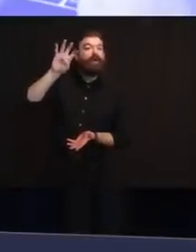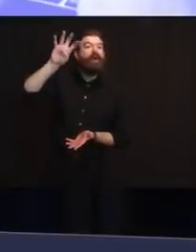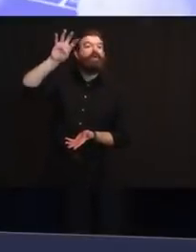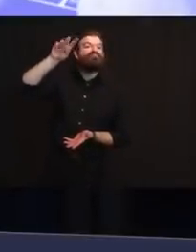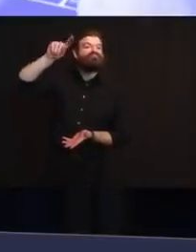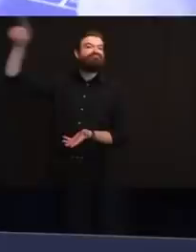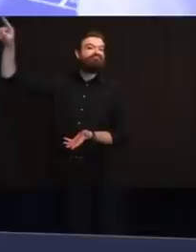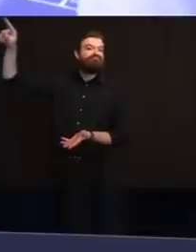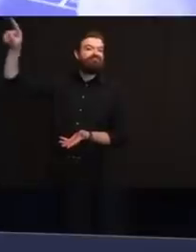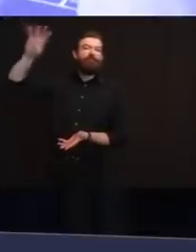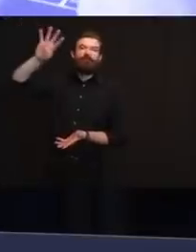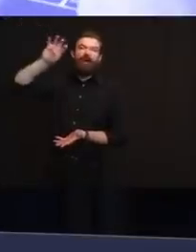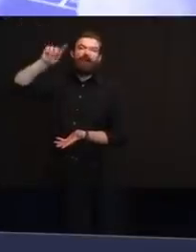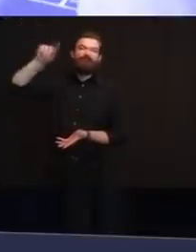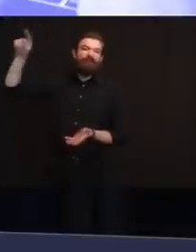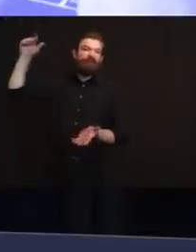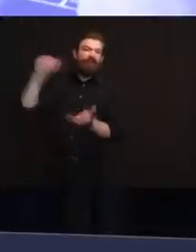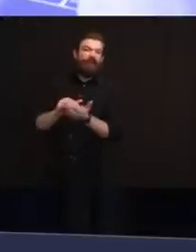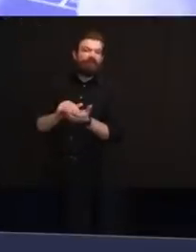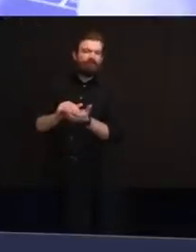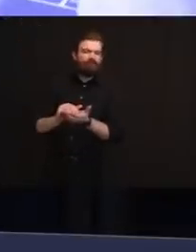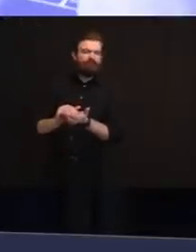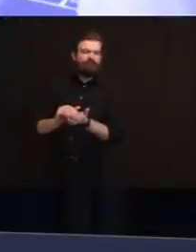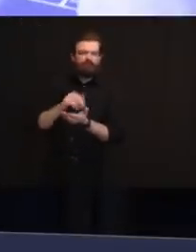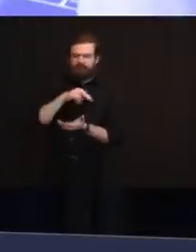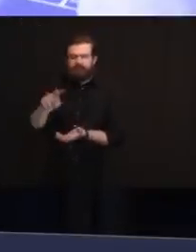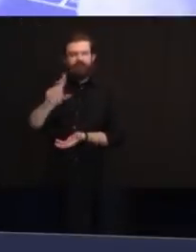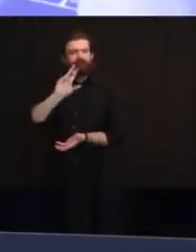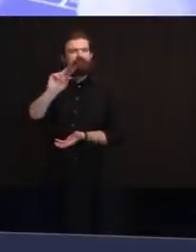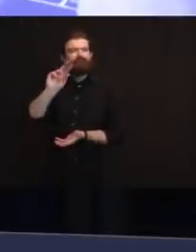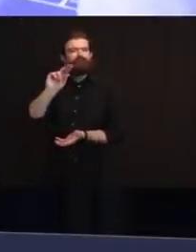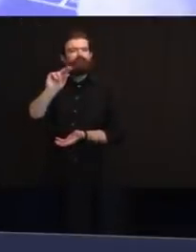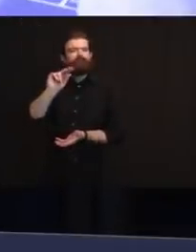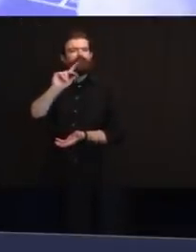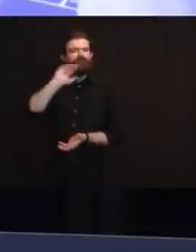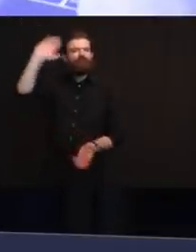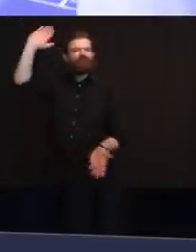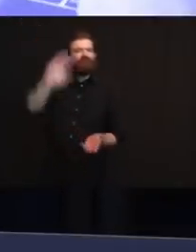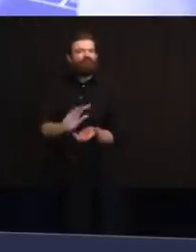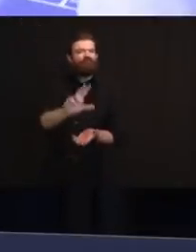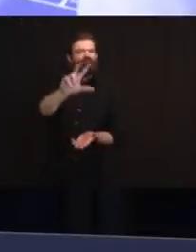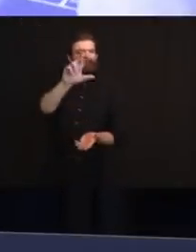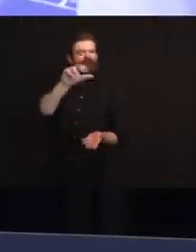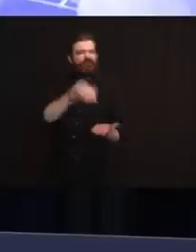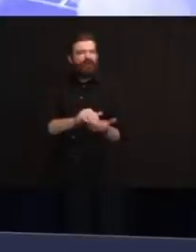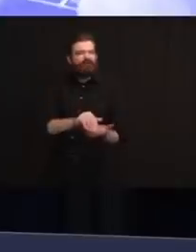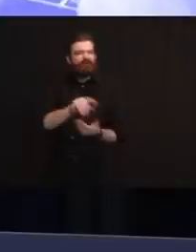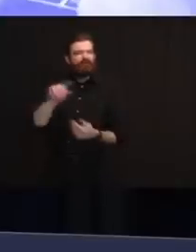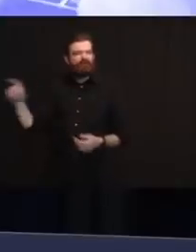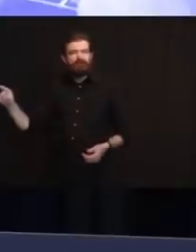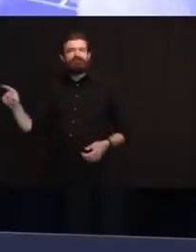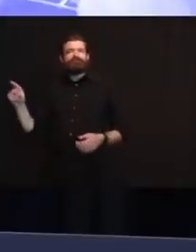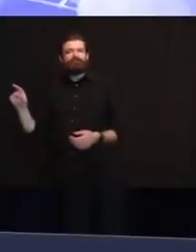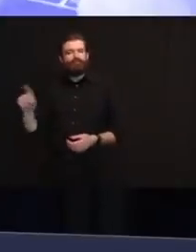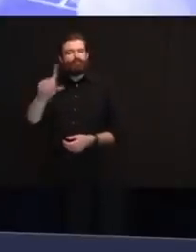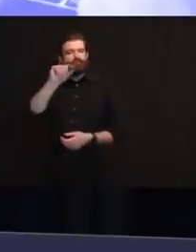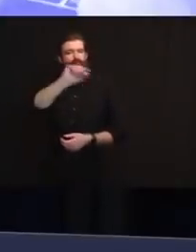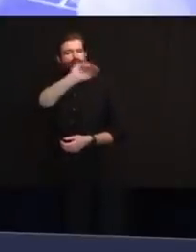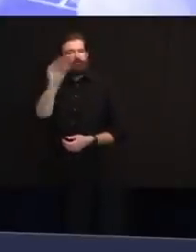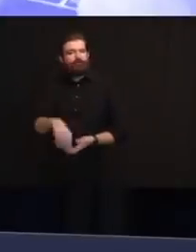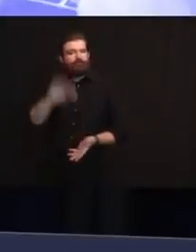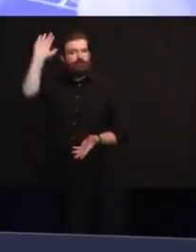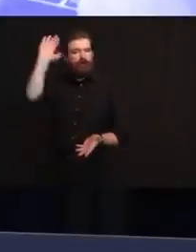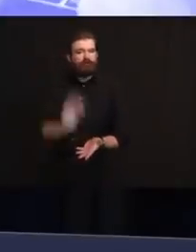392,800. This represents a reduction of approximately 20%. So the department